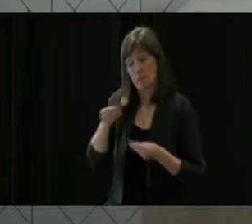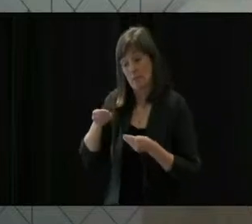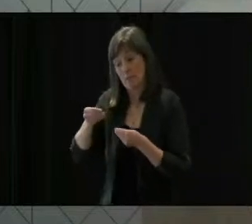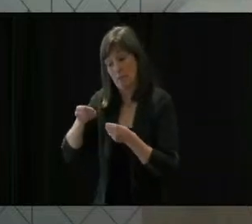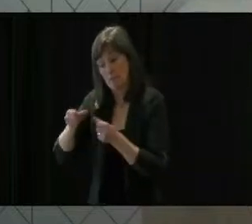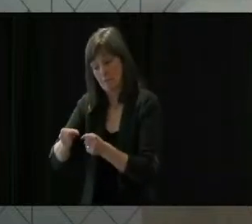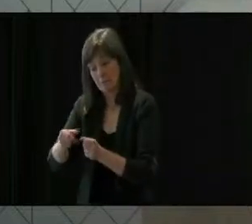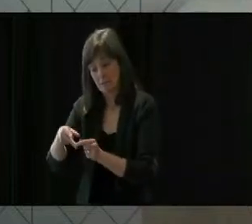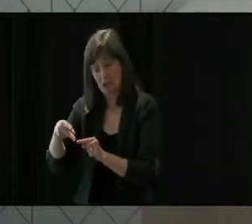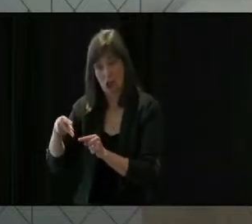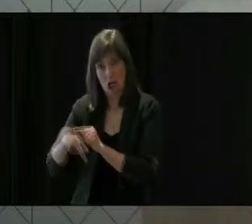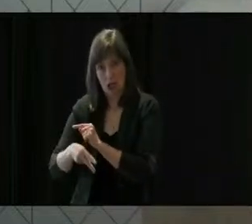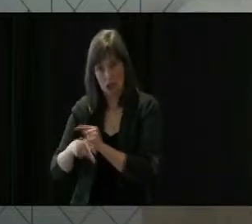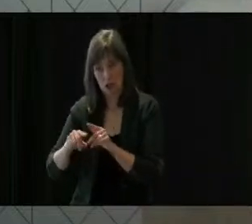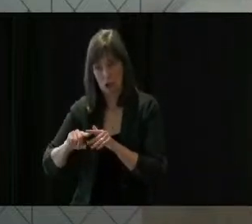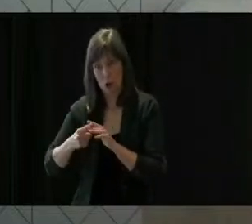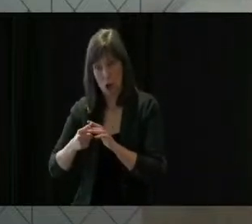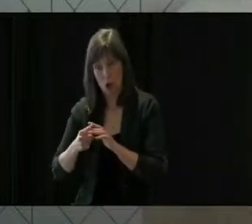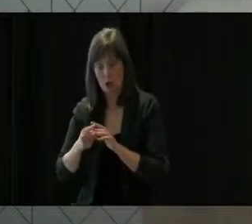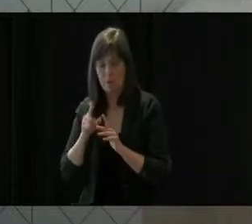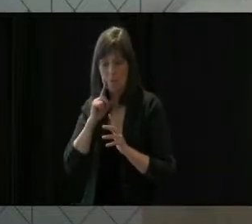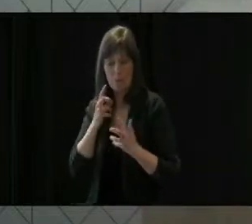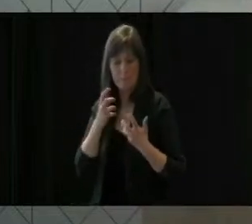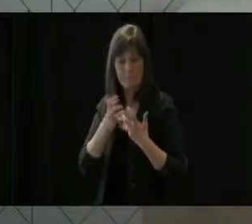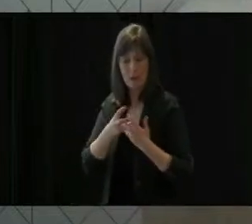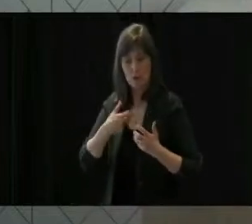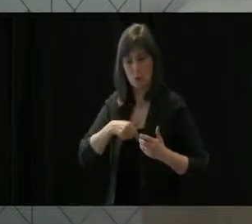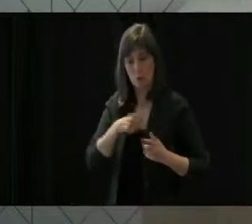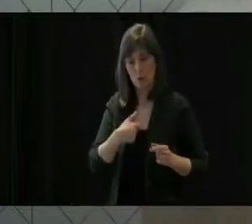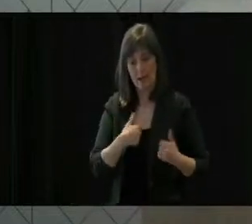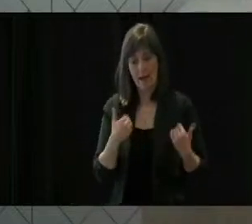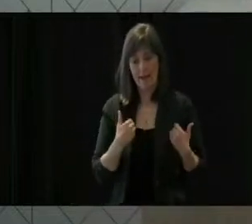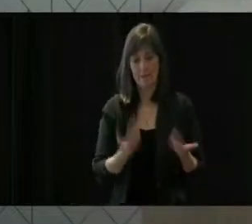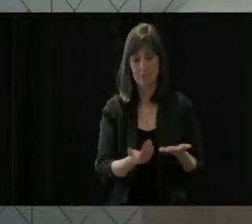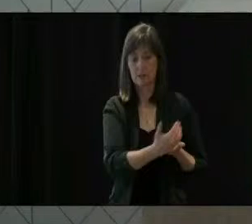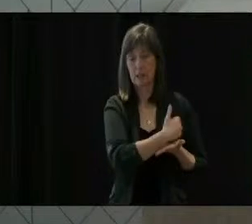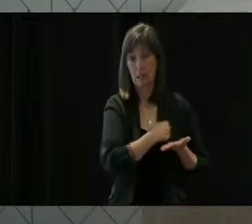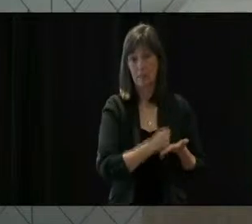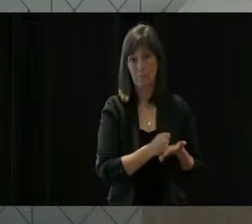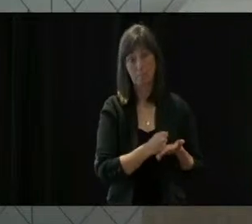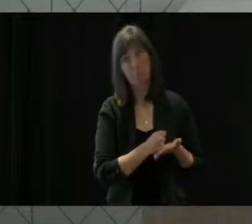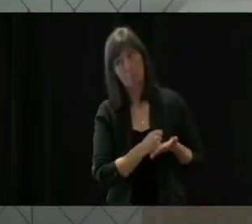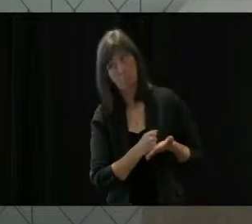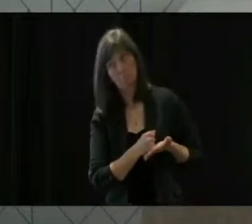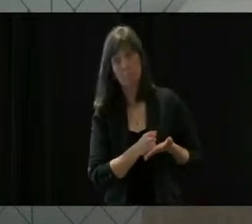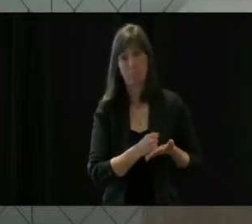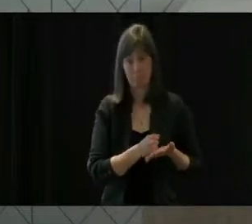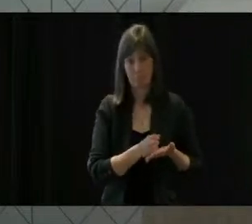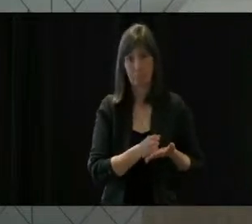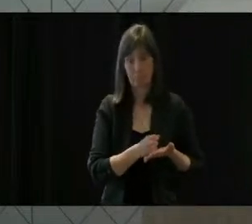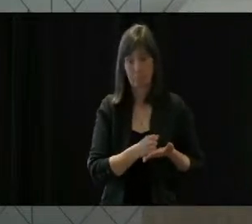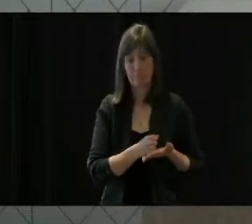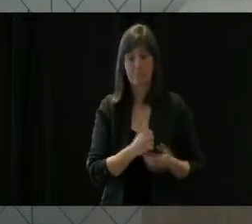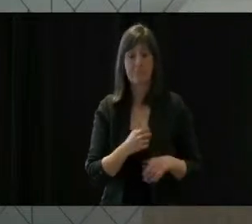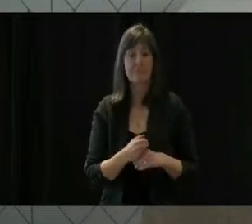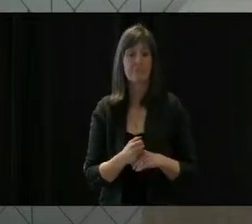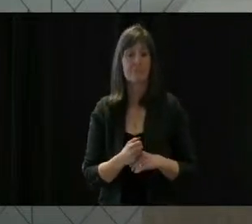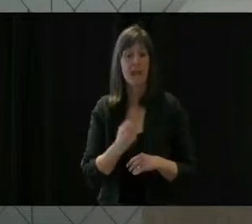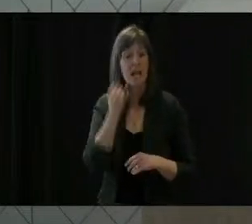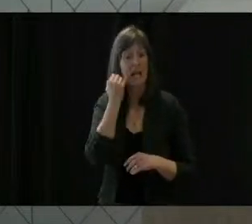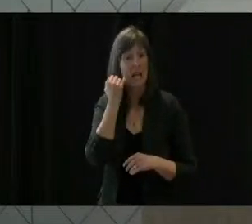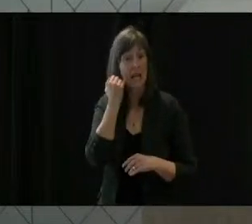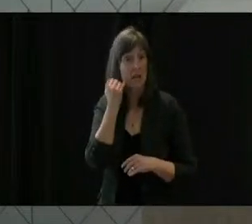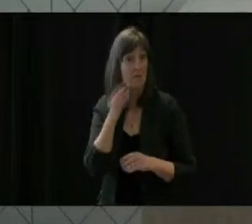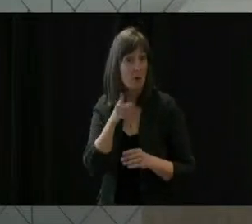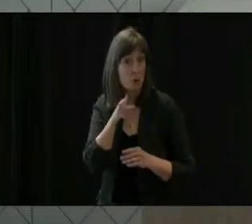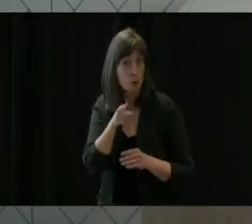expenditure cloth to fit where we are. And if you're a person who's, you